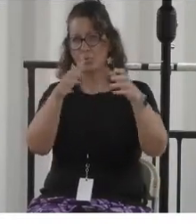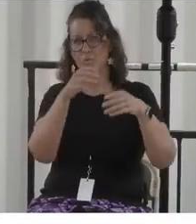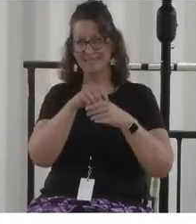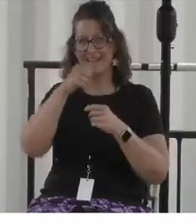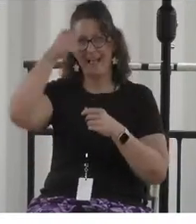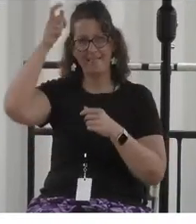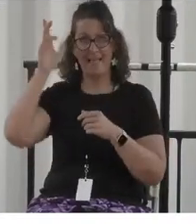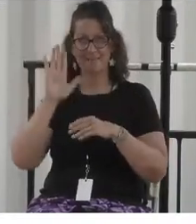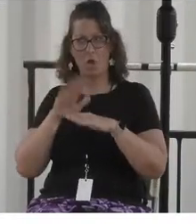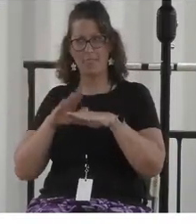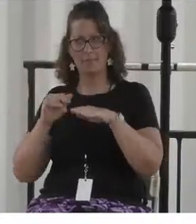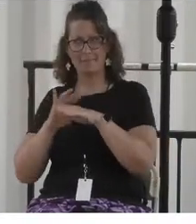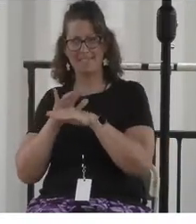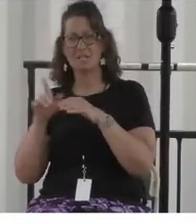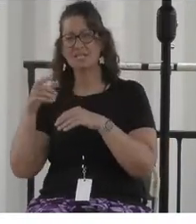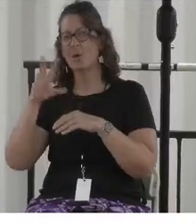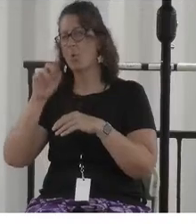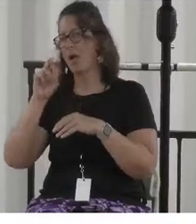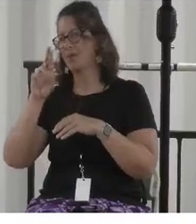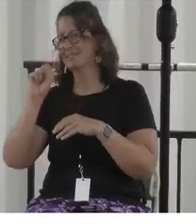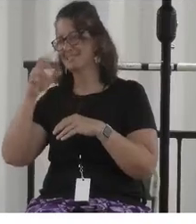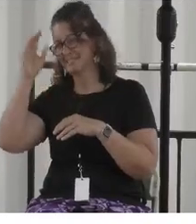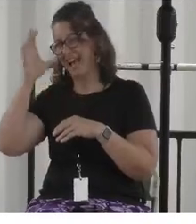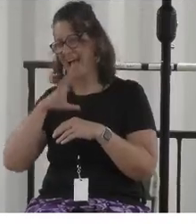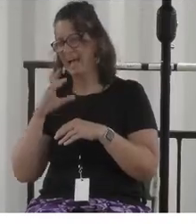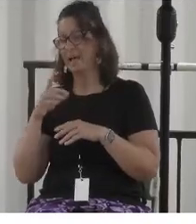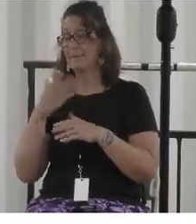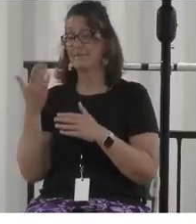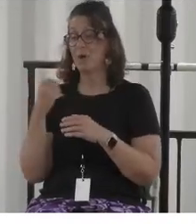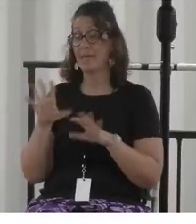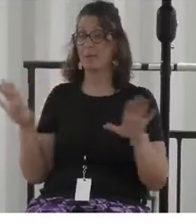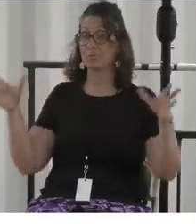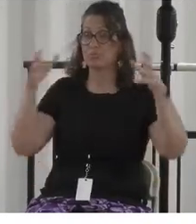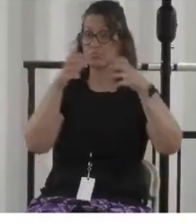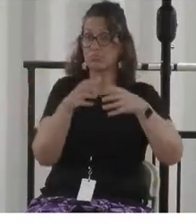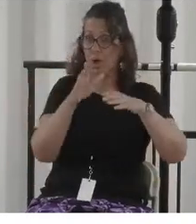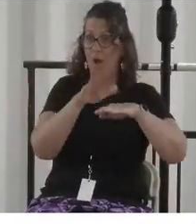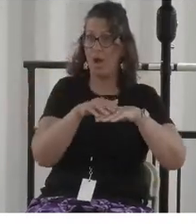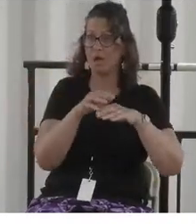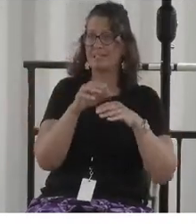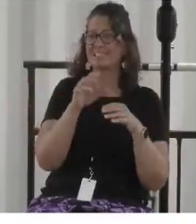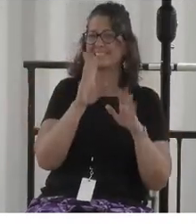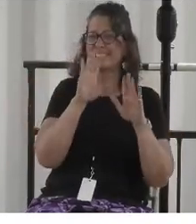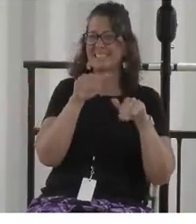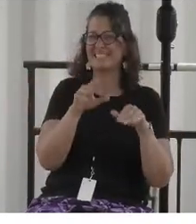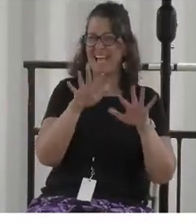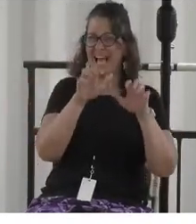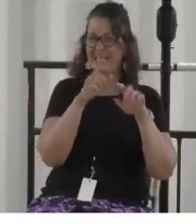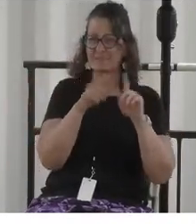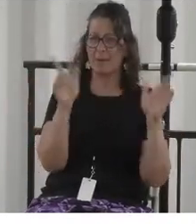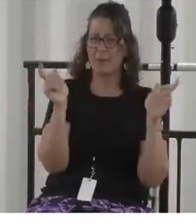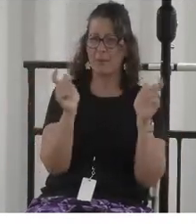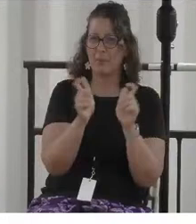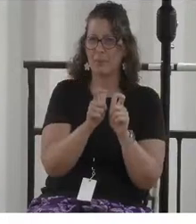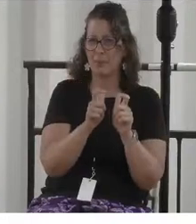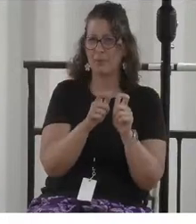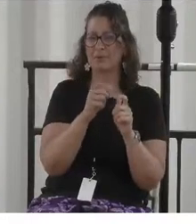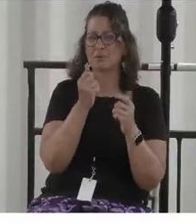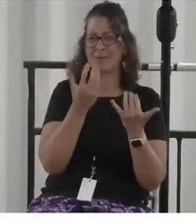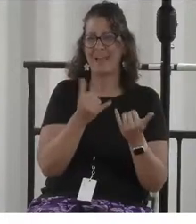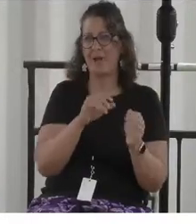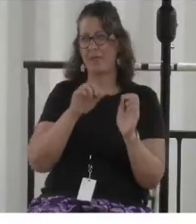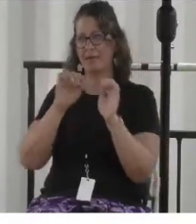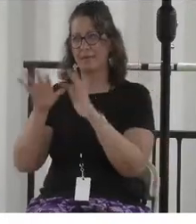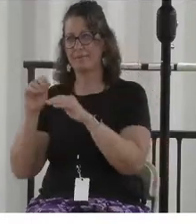Alaska, where they used to haul out on sea ice, but now that sea ice is diminishing due to climate change, they're coming on shore much more